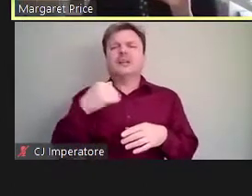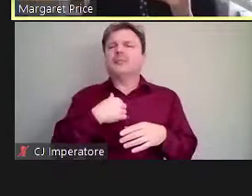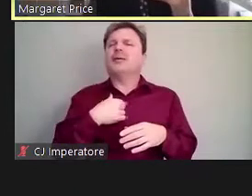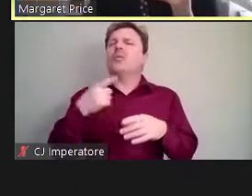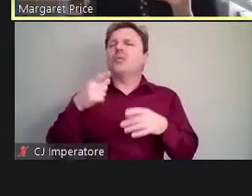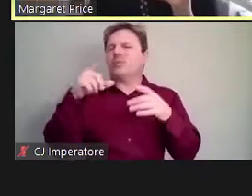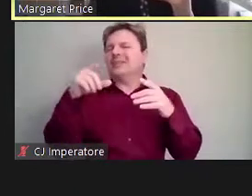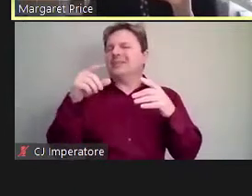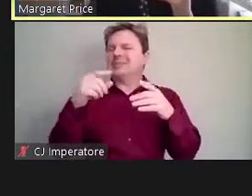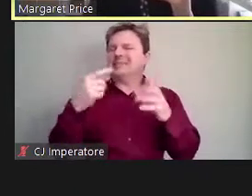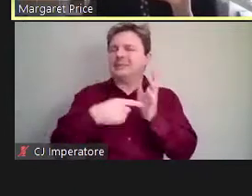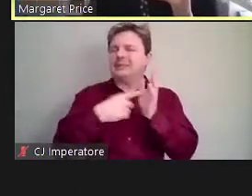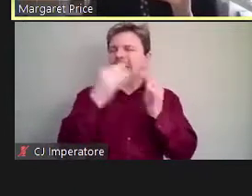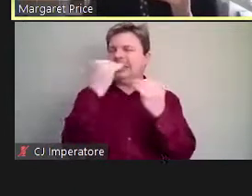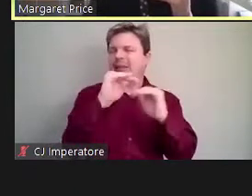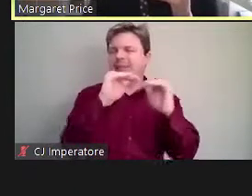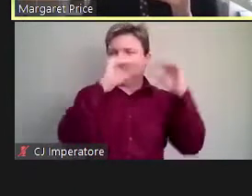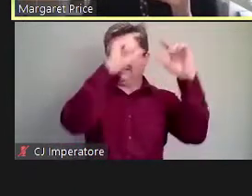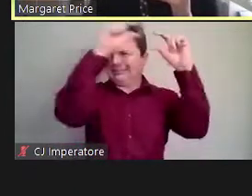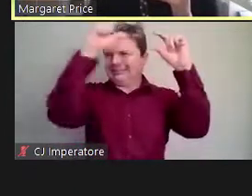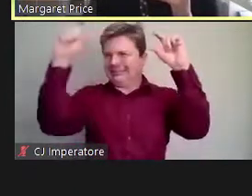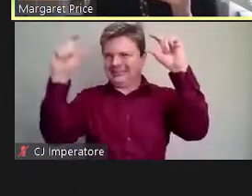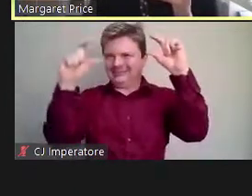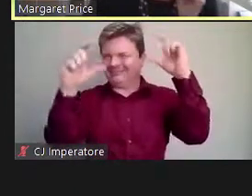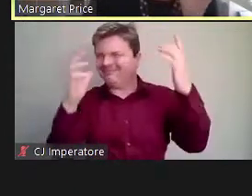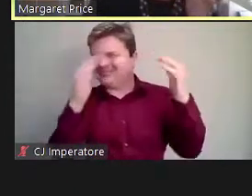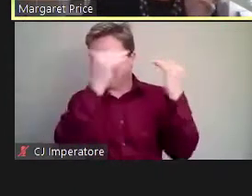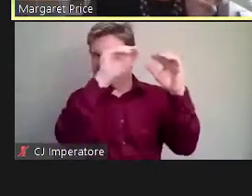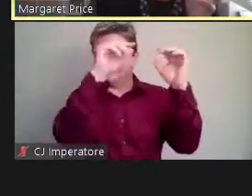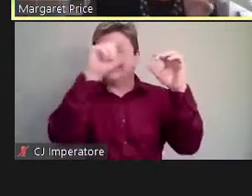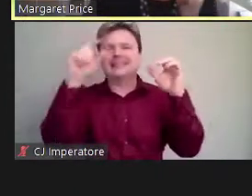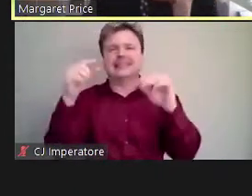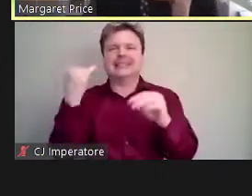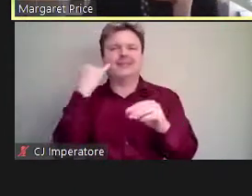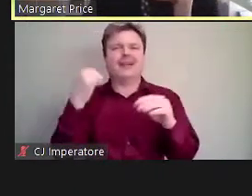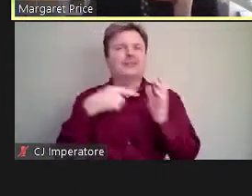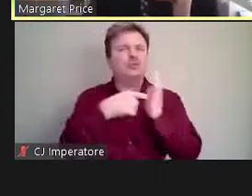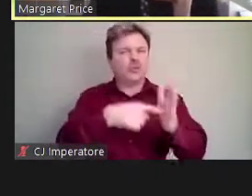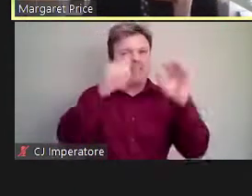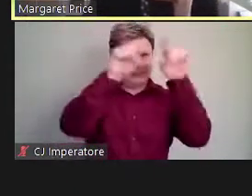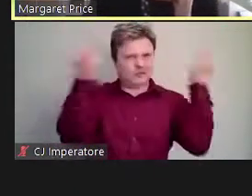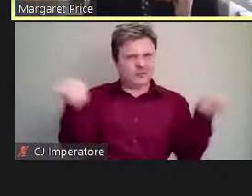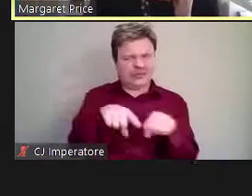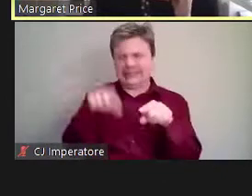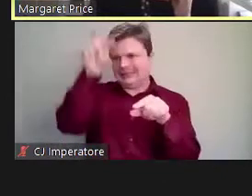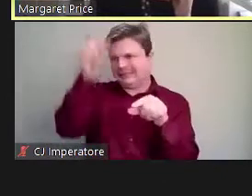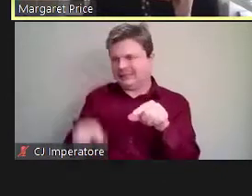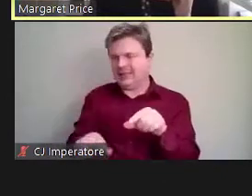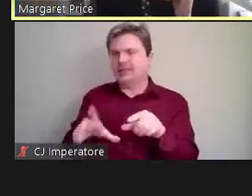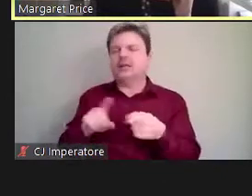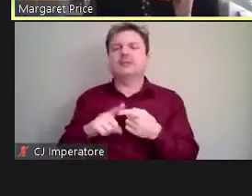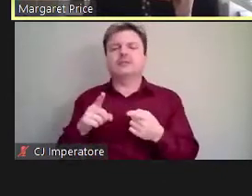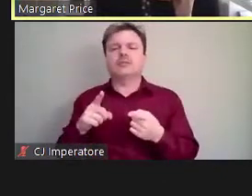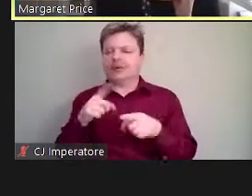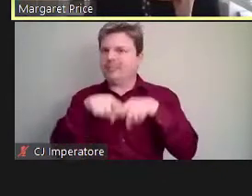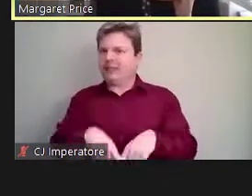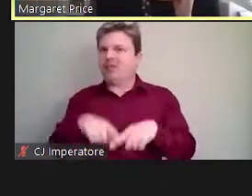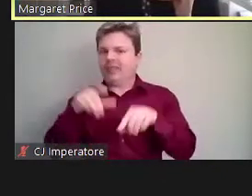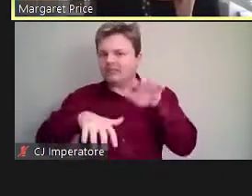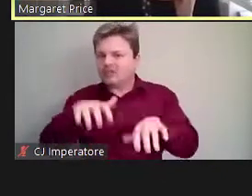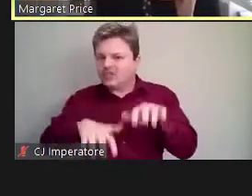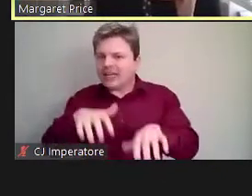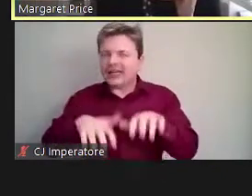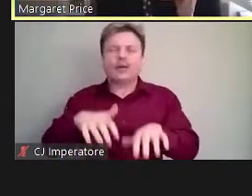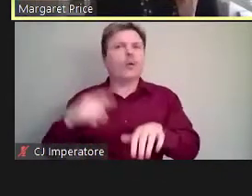to count on seeing something in the chat or hearing something to know that somebody would like to jump in with a question or a